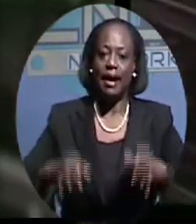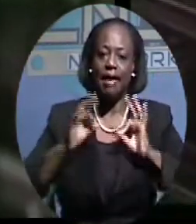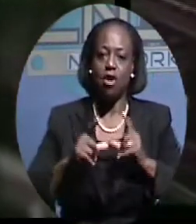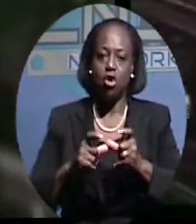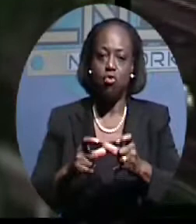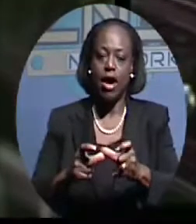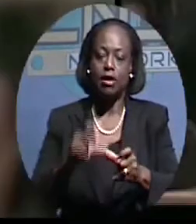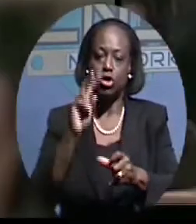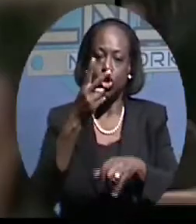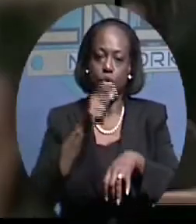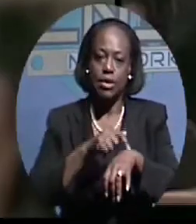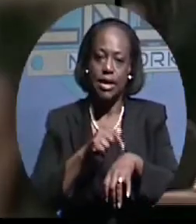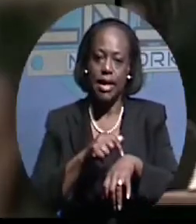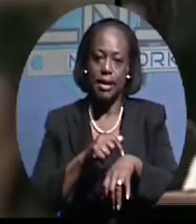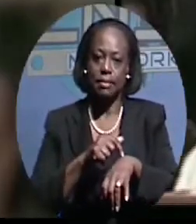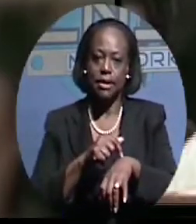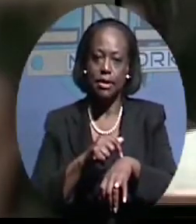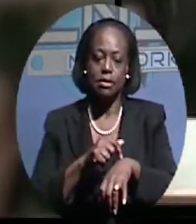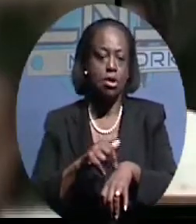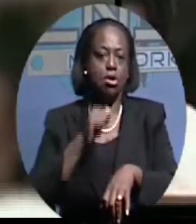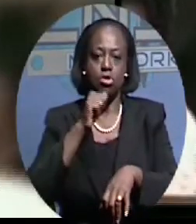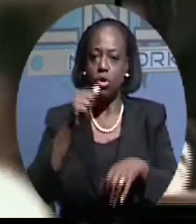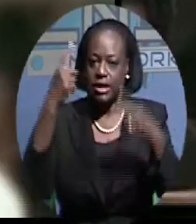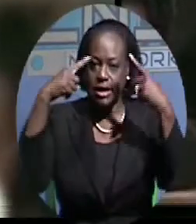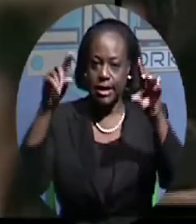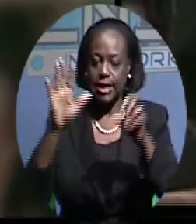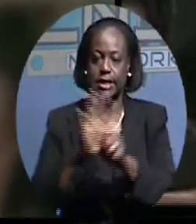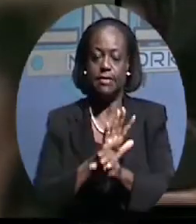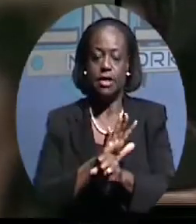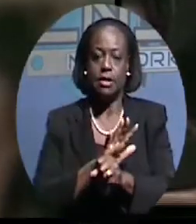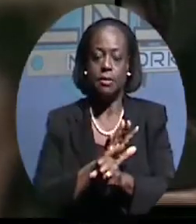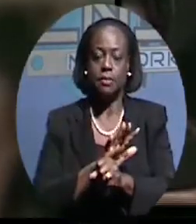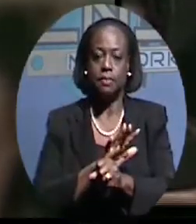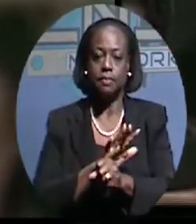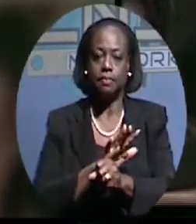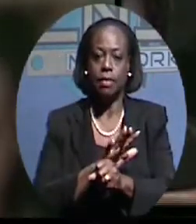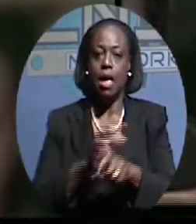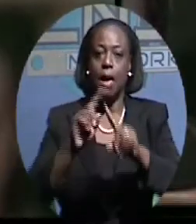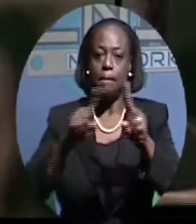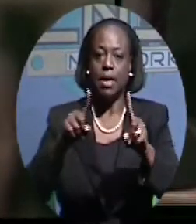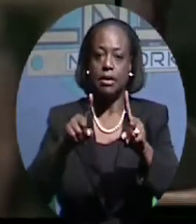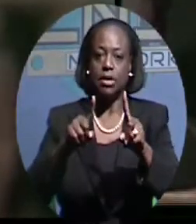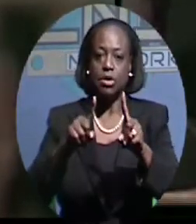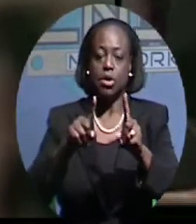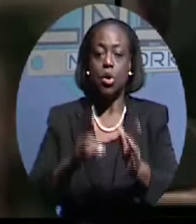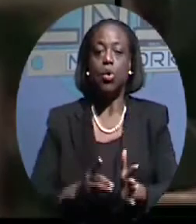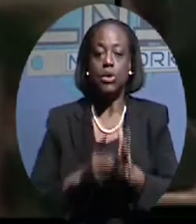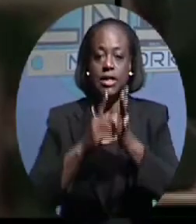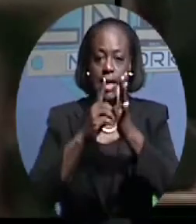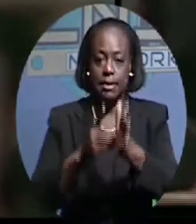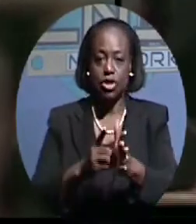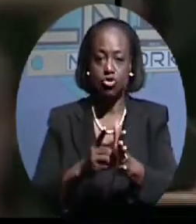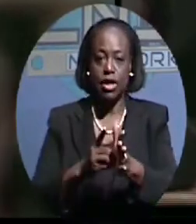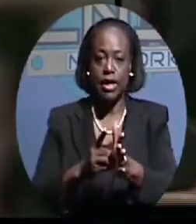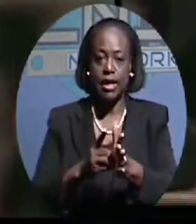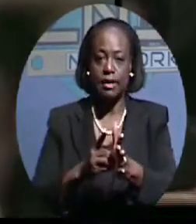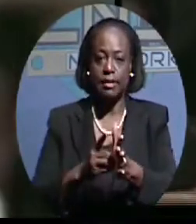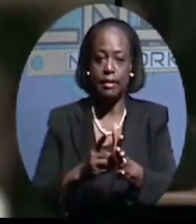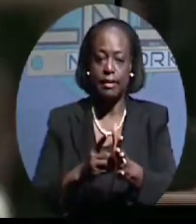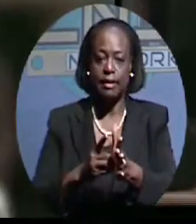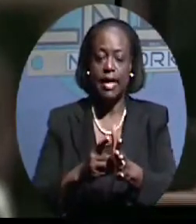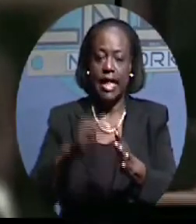occasions, unsuccessfully though it may have been, but who demonstrated therefore this incredible